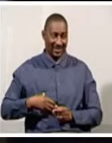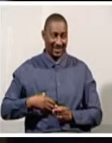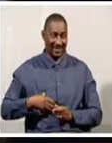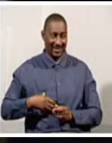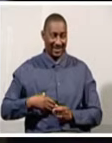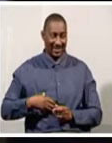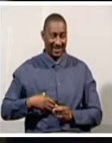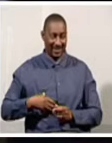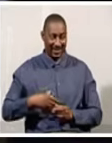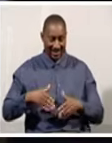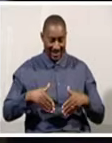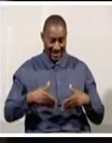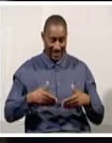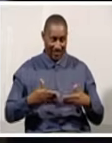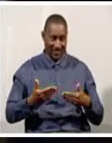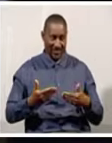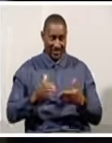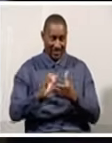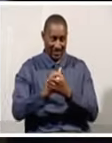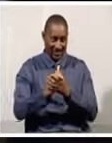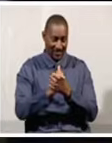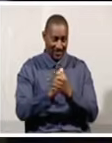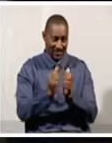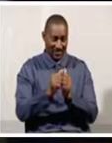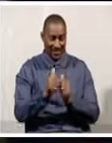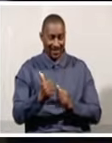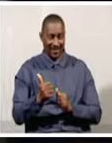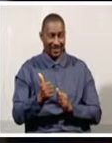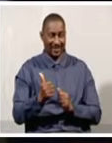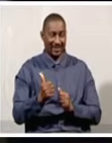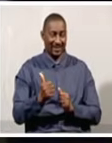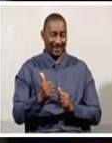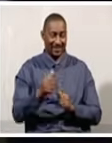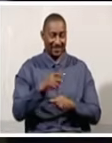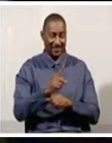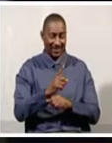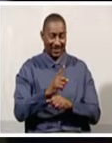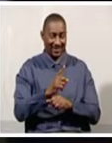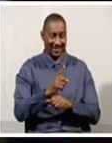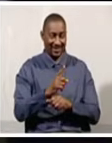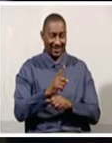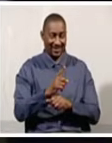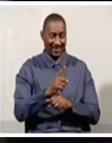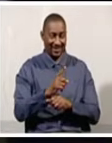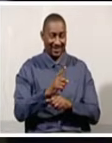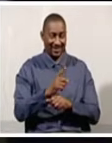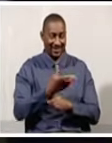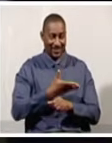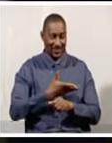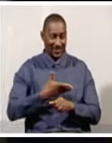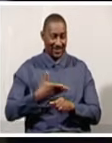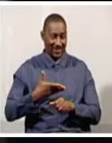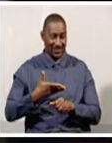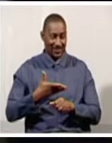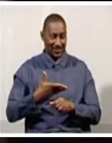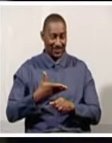not just him and his ministers, but him and the First Lady. And every time I think back to that day, my heart breaks, because the